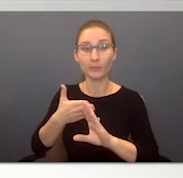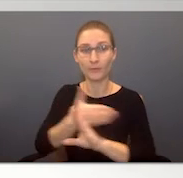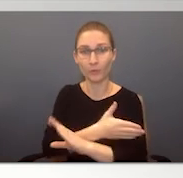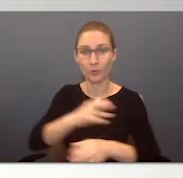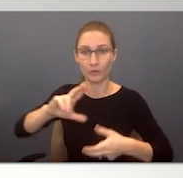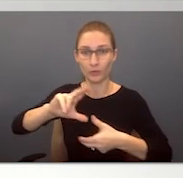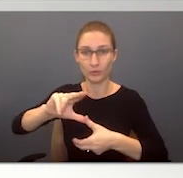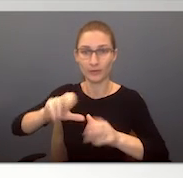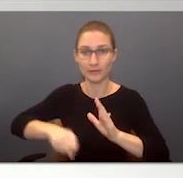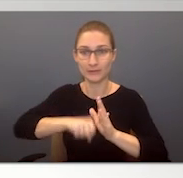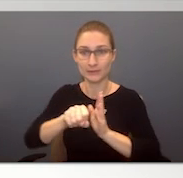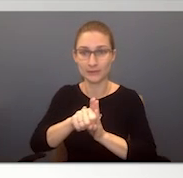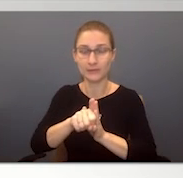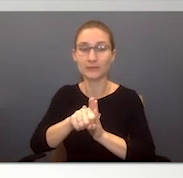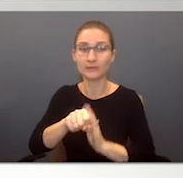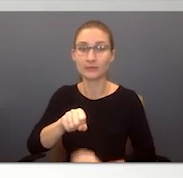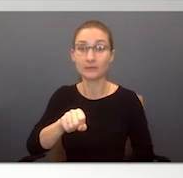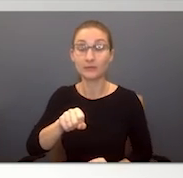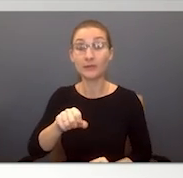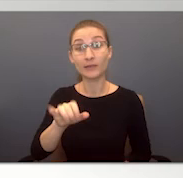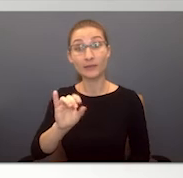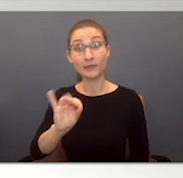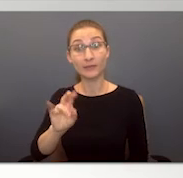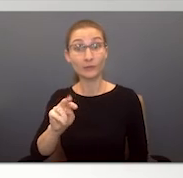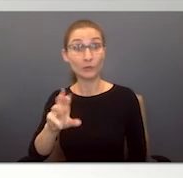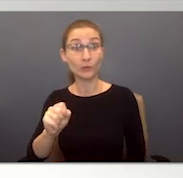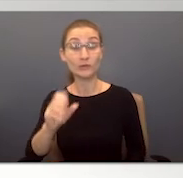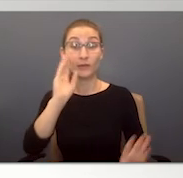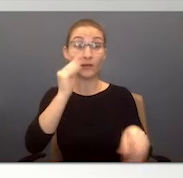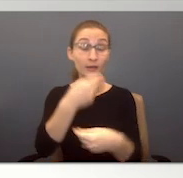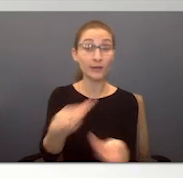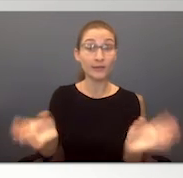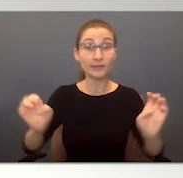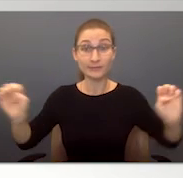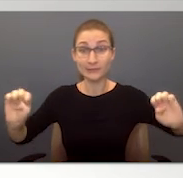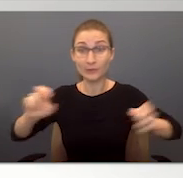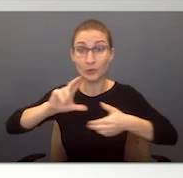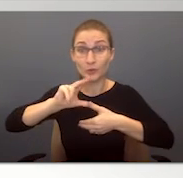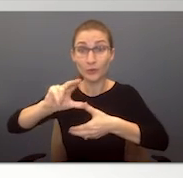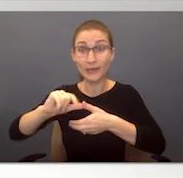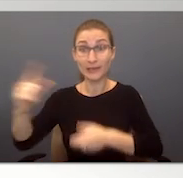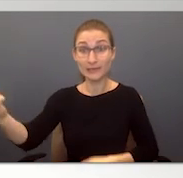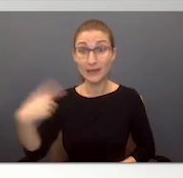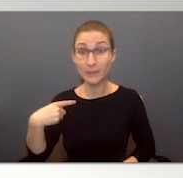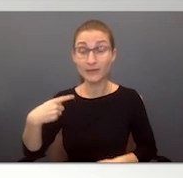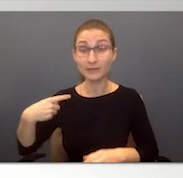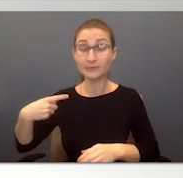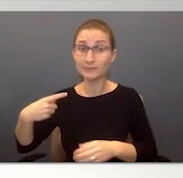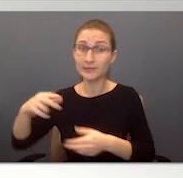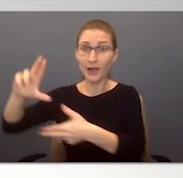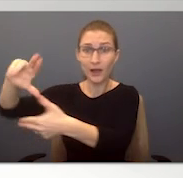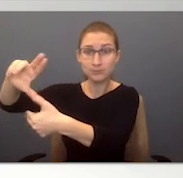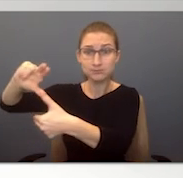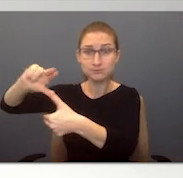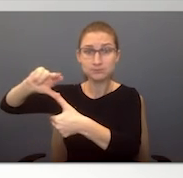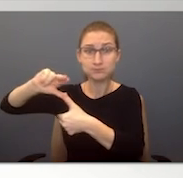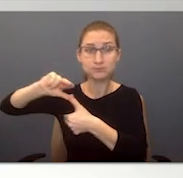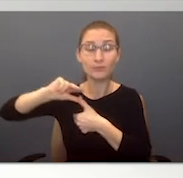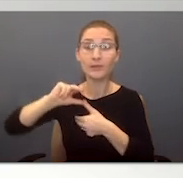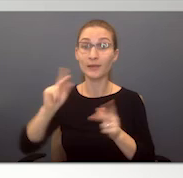hurricane season, because once the news tells you it's hurricane, it's a hurricane's coming, people are at